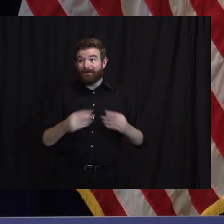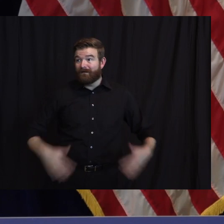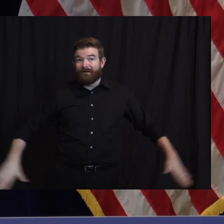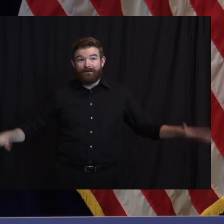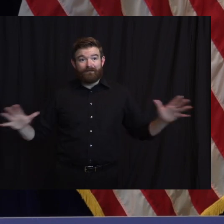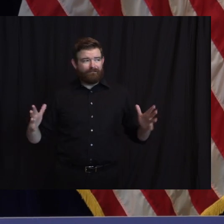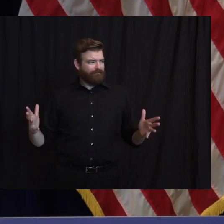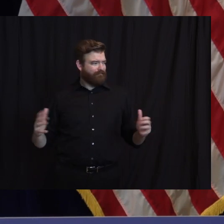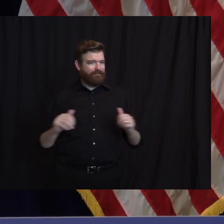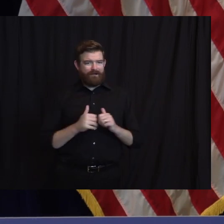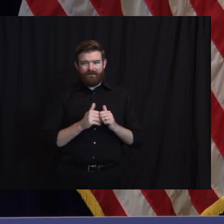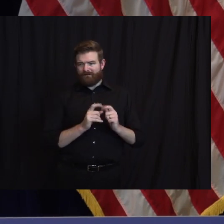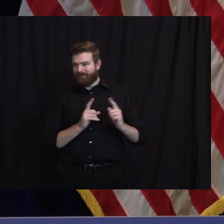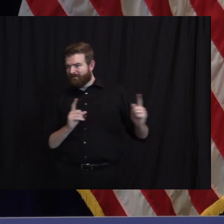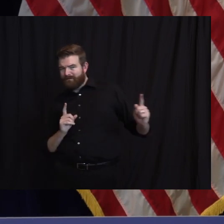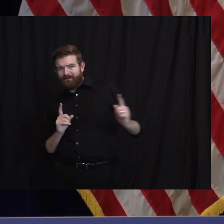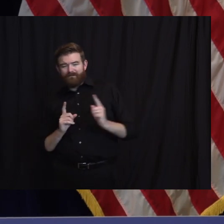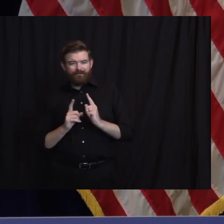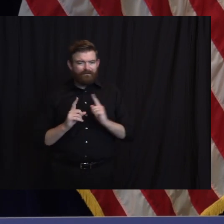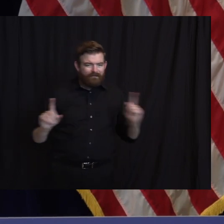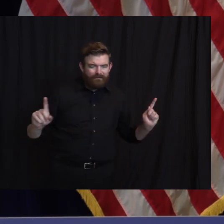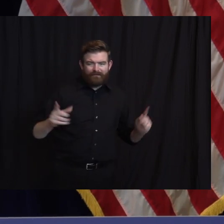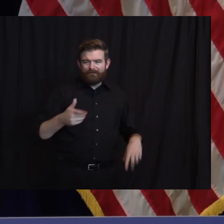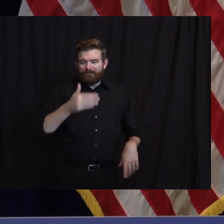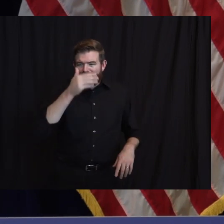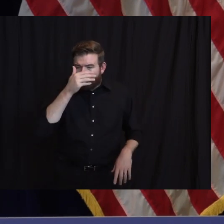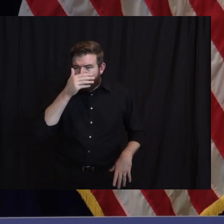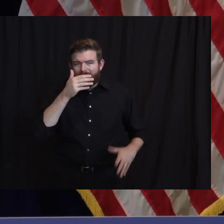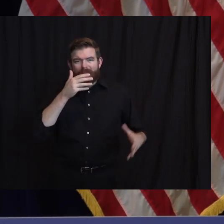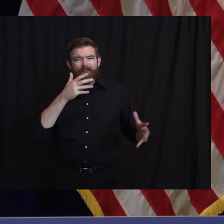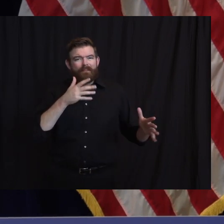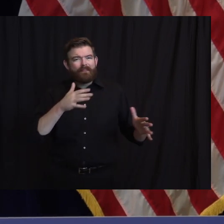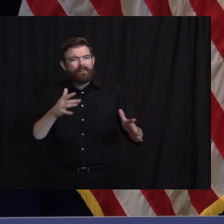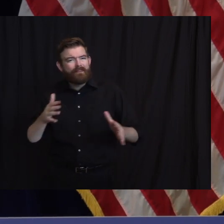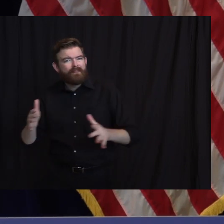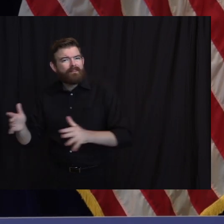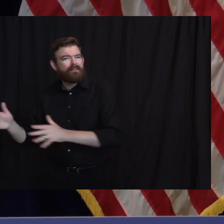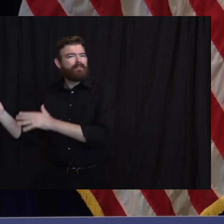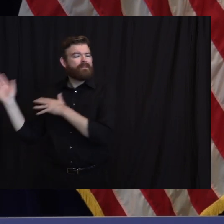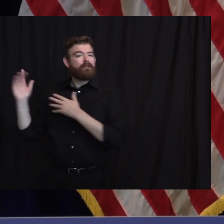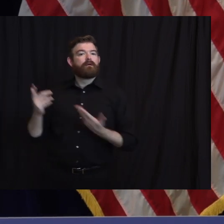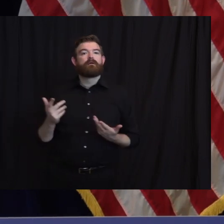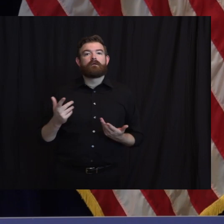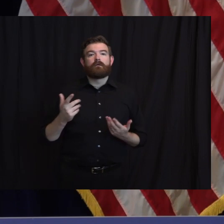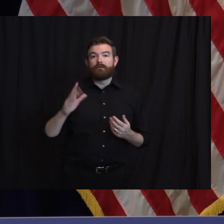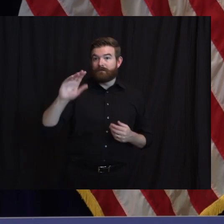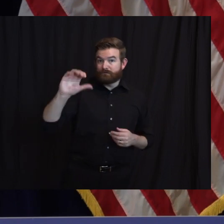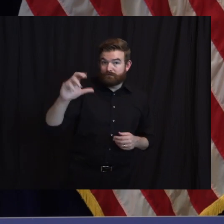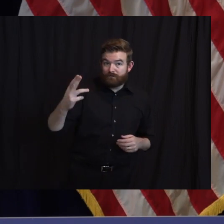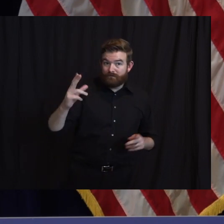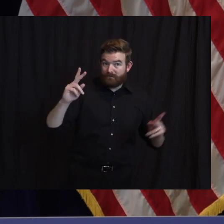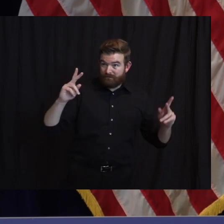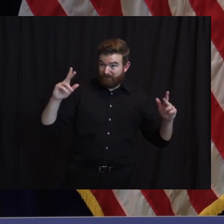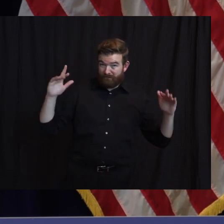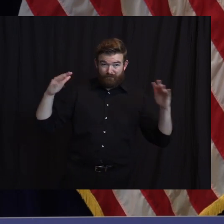wearing masks, and people on a beach doing the same thing? Because people just don't understand the difference. Yep.